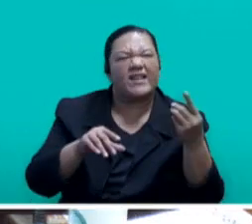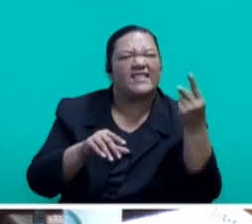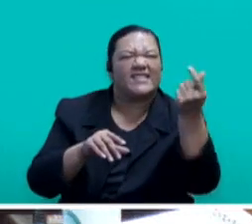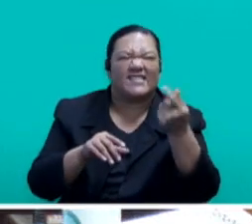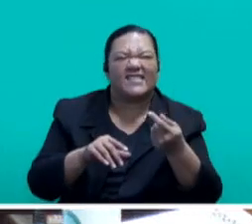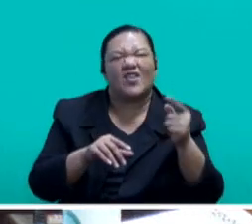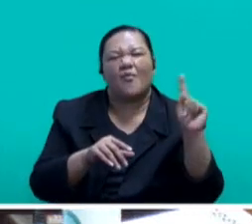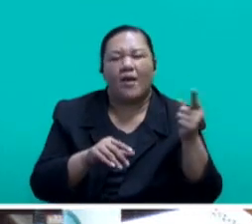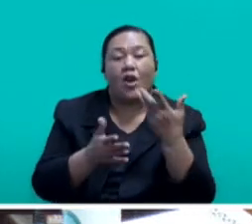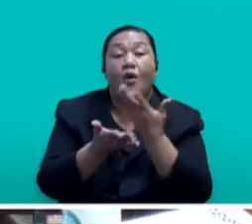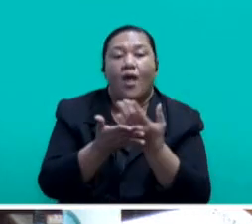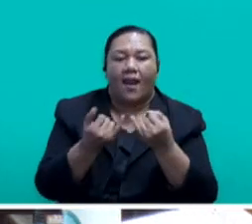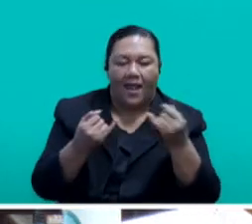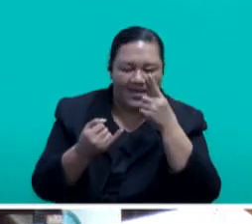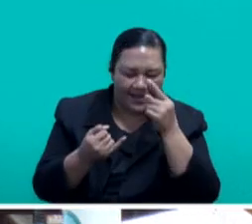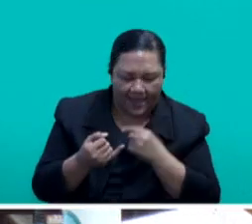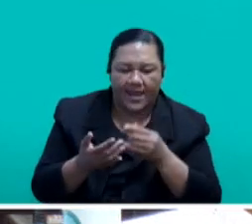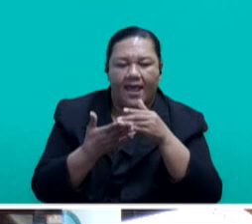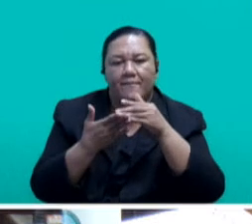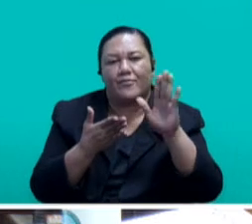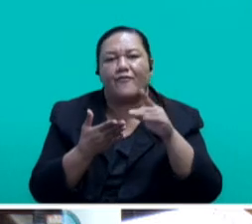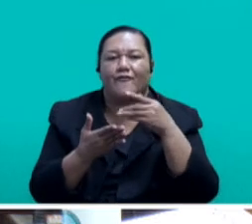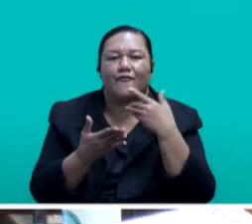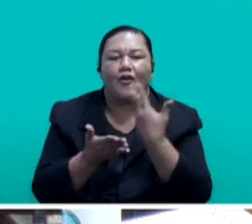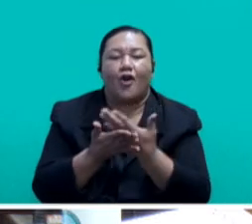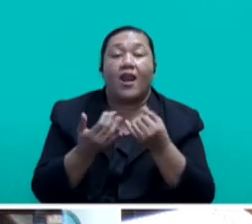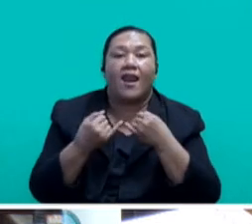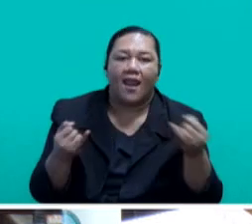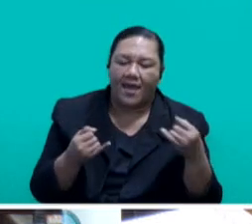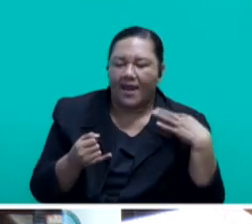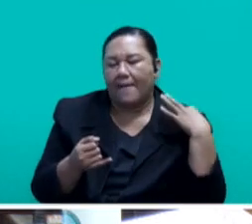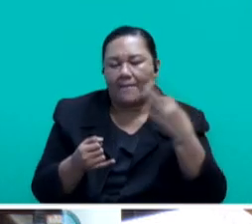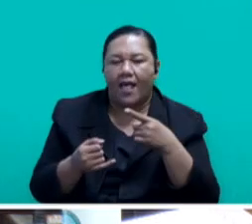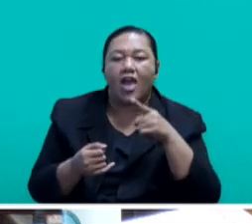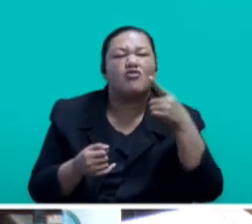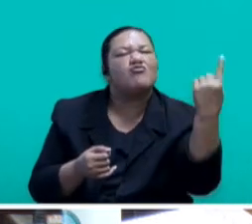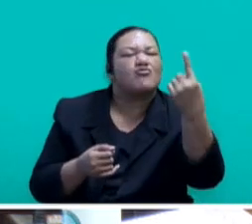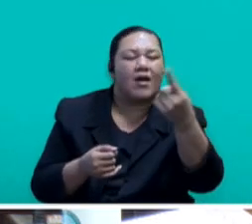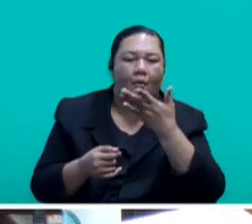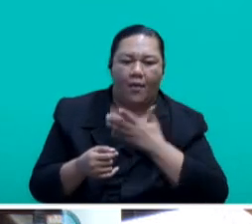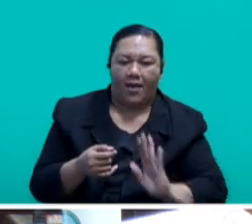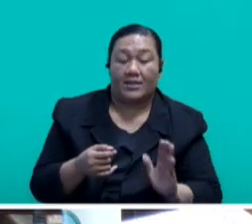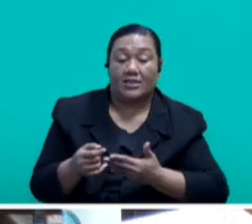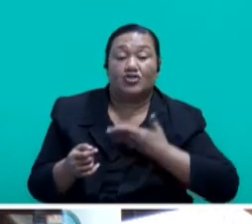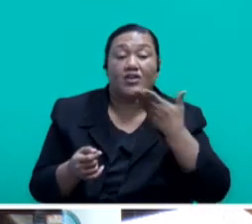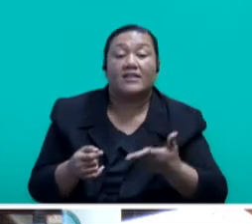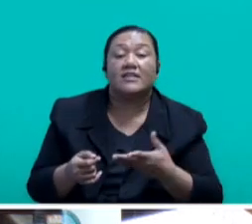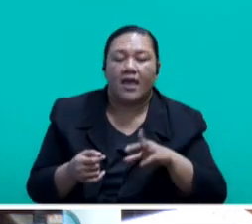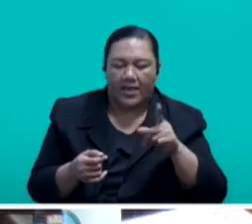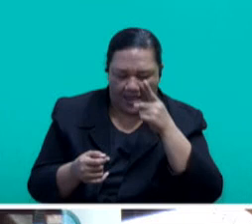the online consent application. State lessees will be able to apply for consent through the My Lease Info